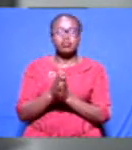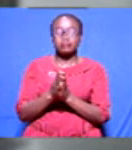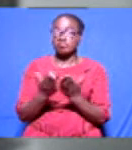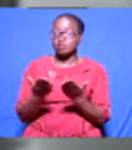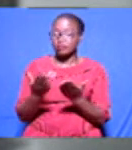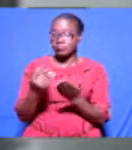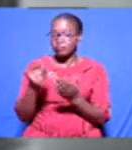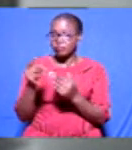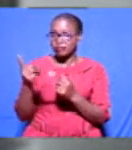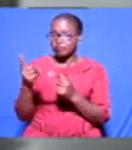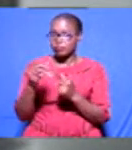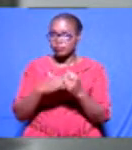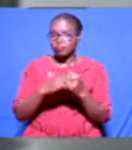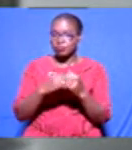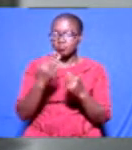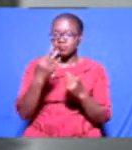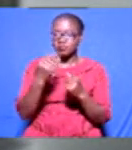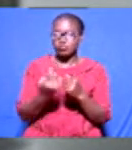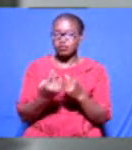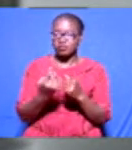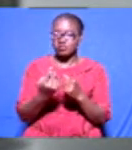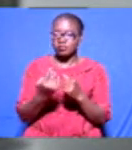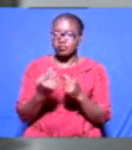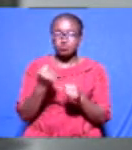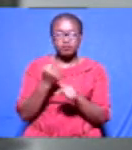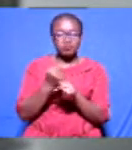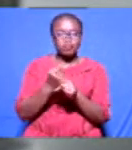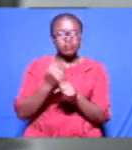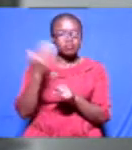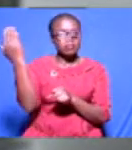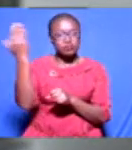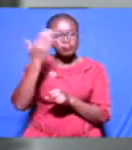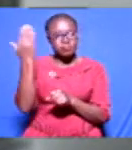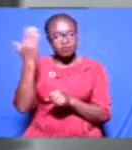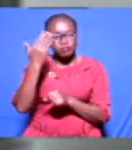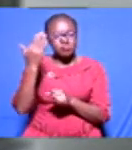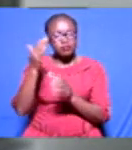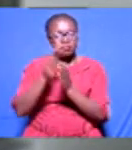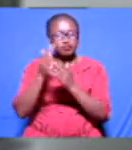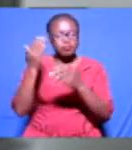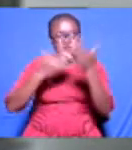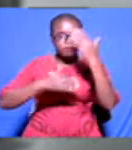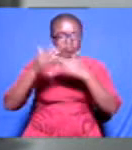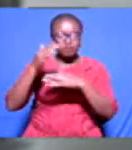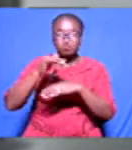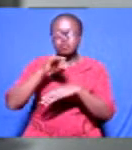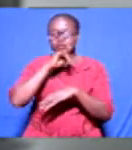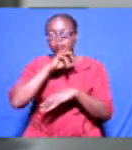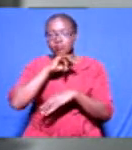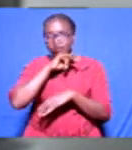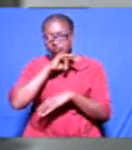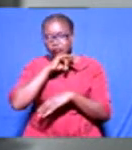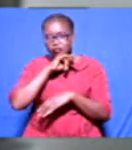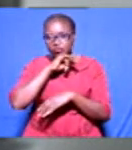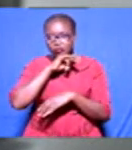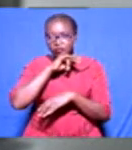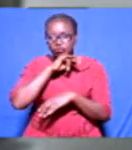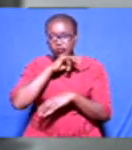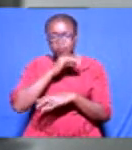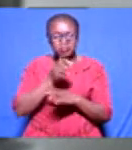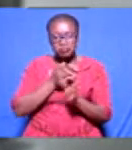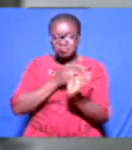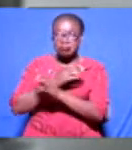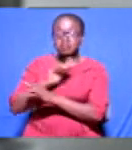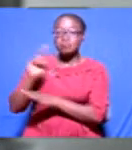present-day Nyeri County, Kibaki worked as a lecturer at Makerere University in Uganda. Kibaki returned to Kenya